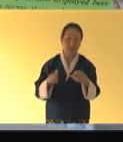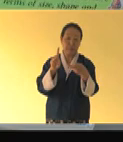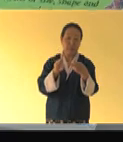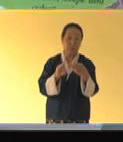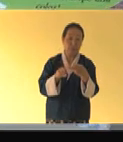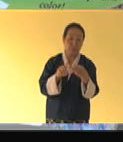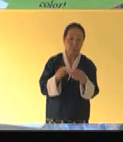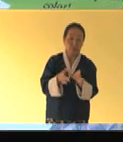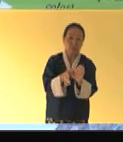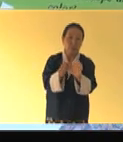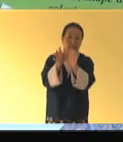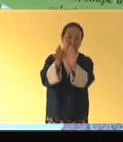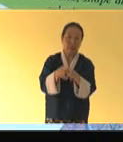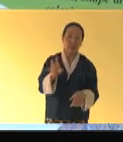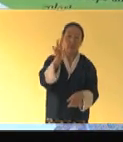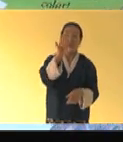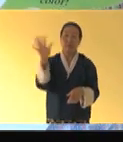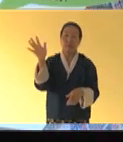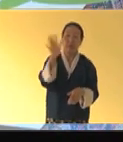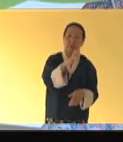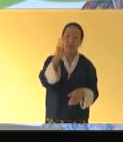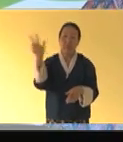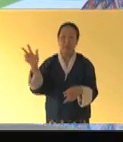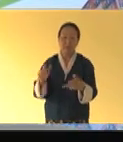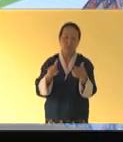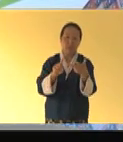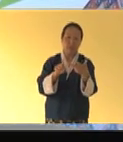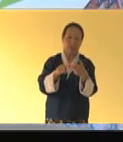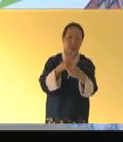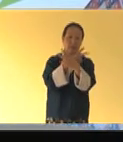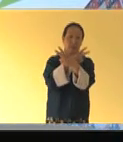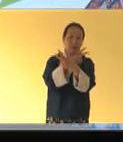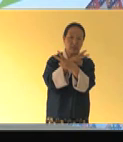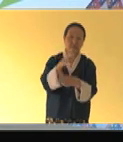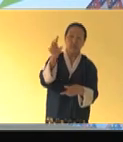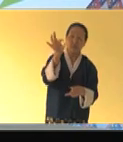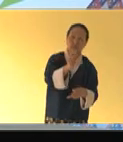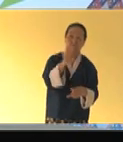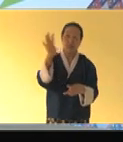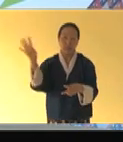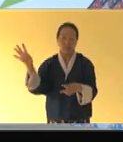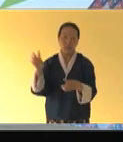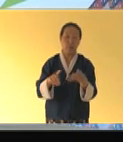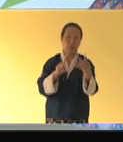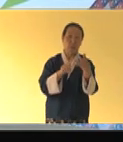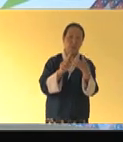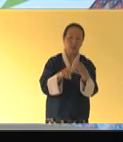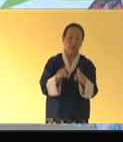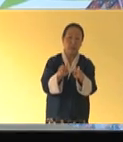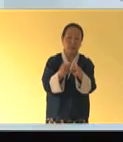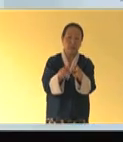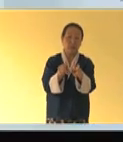1,115 species, butterflies, 753 species, dragonflies and damselflies, 94 species, and bees and